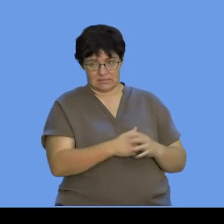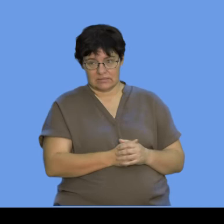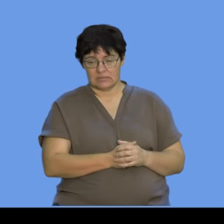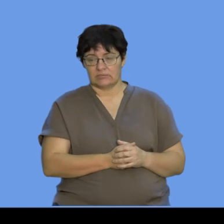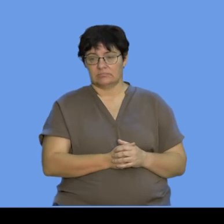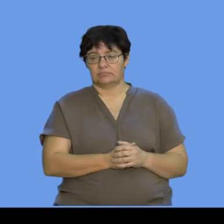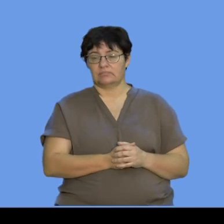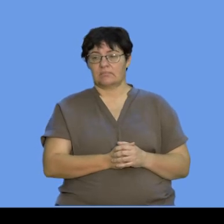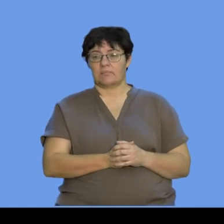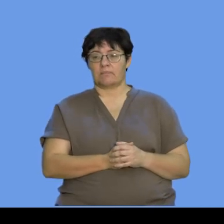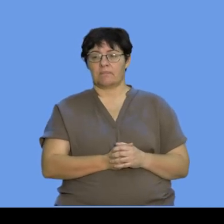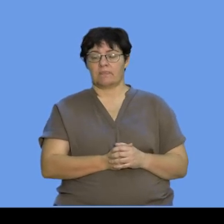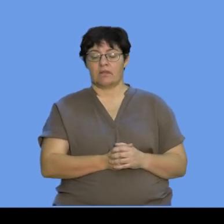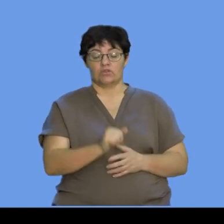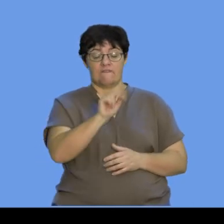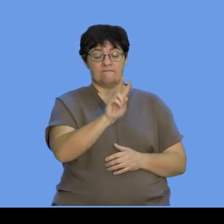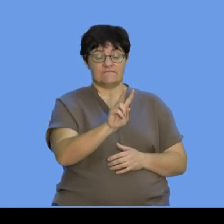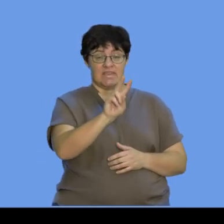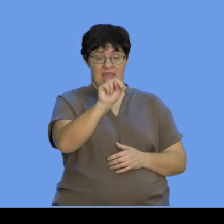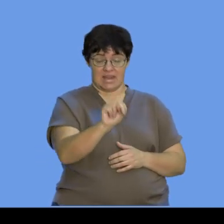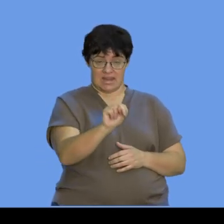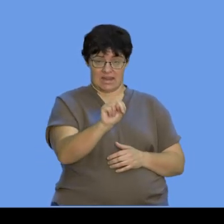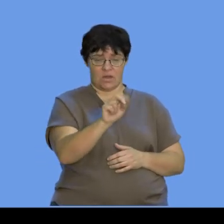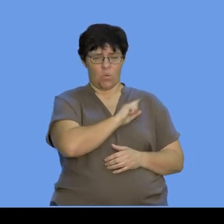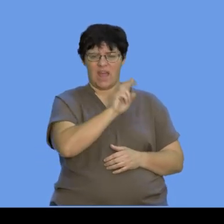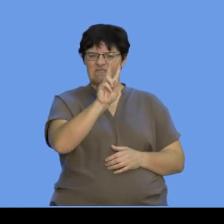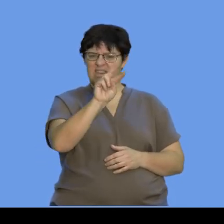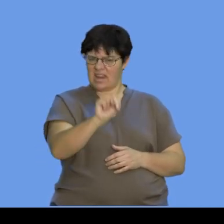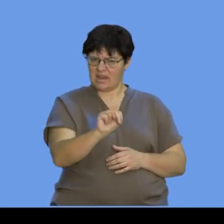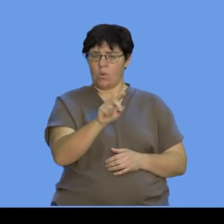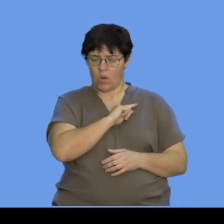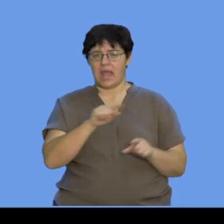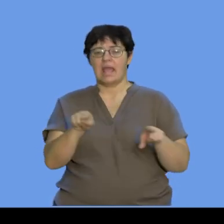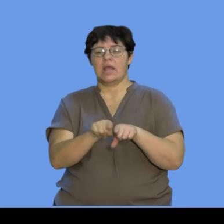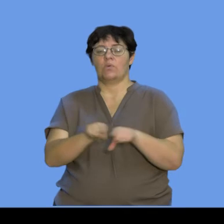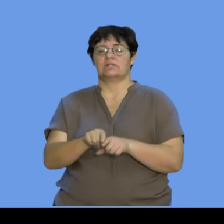to. So I will use Vn. Why Vn? Because that's what